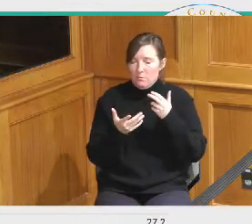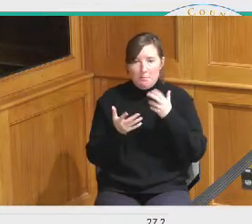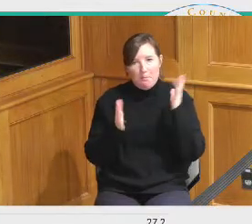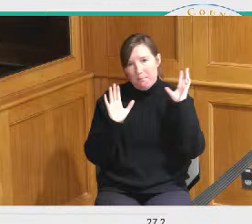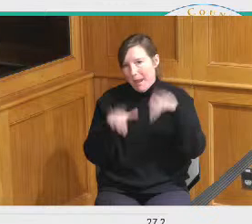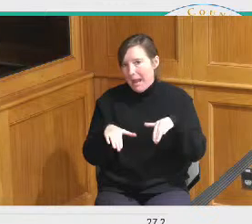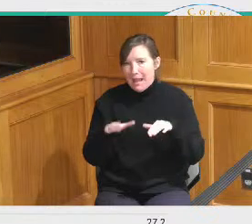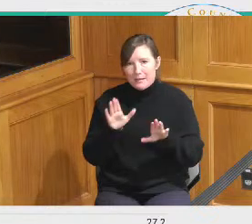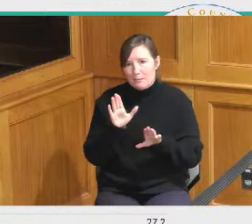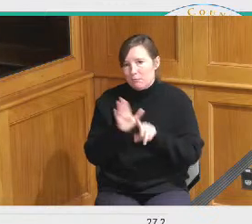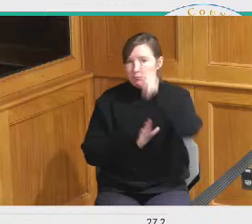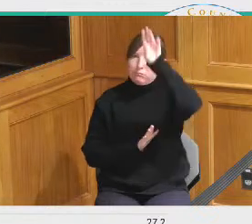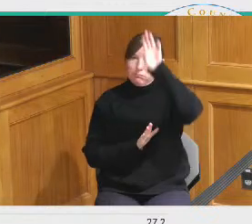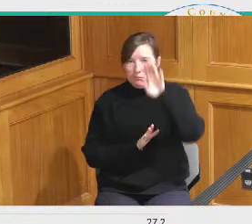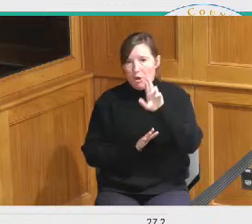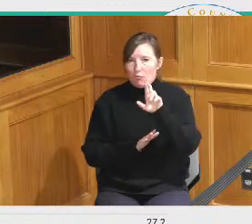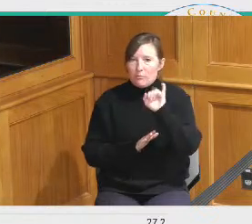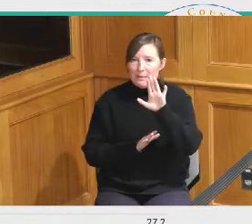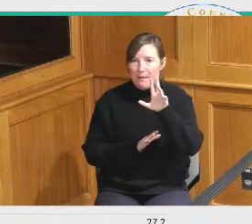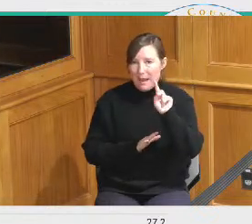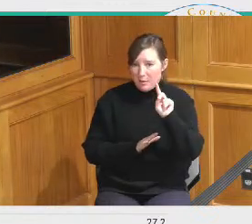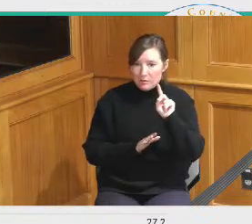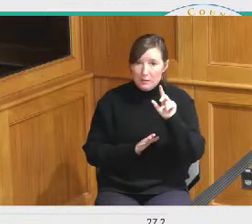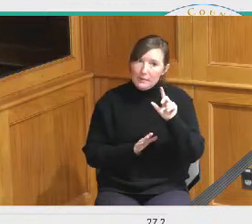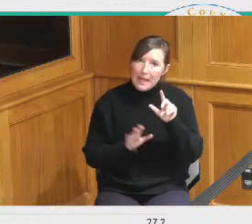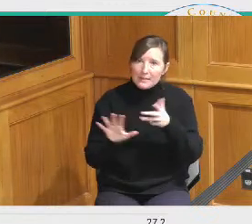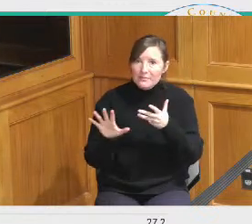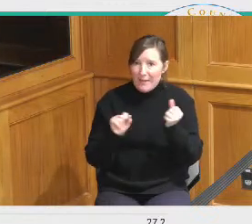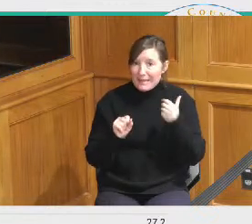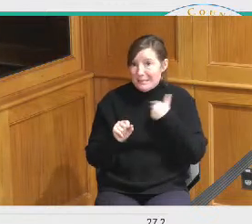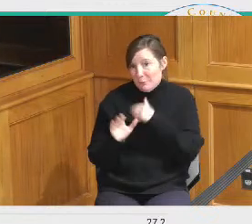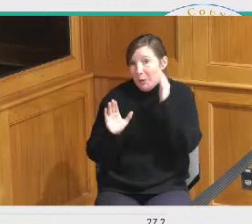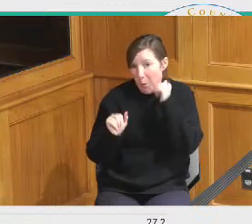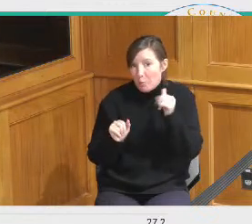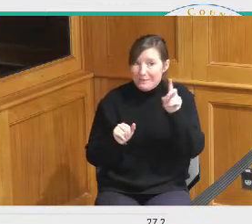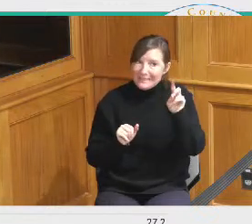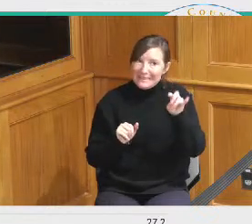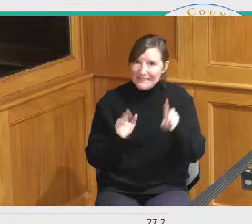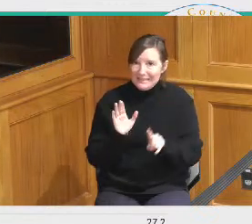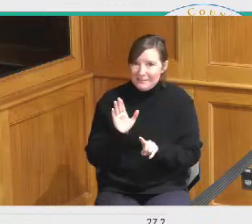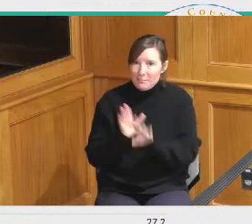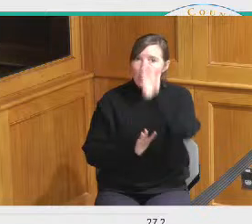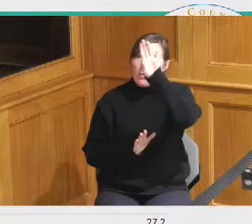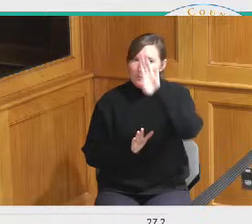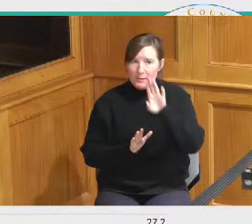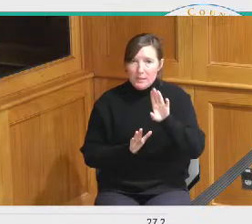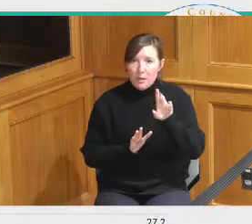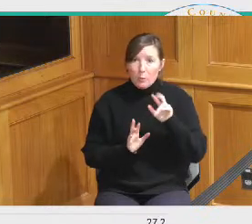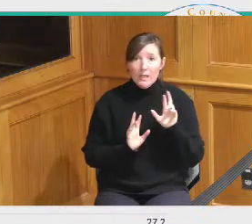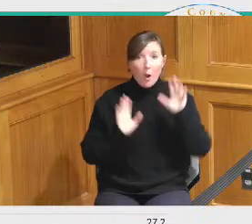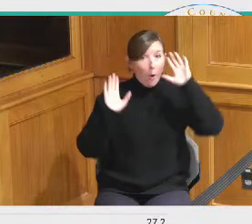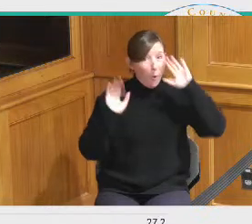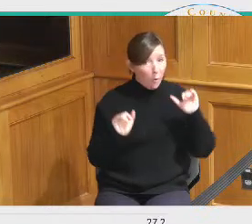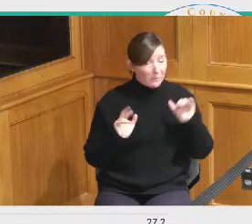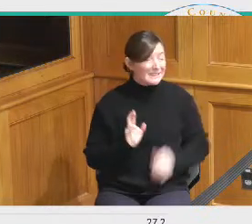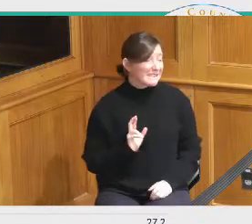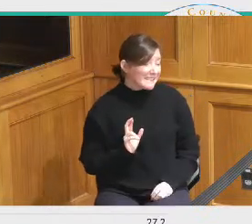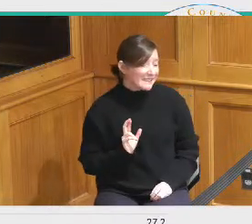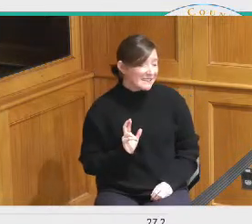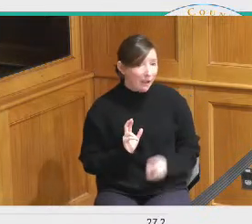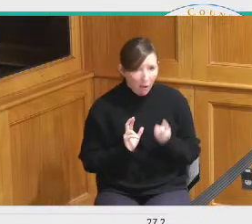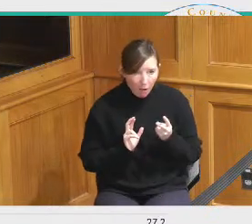than, well, as quickly as we had certainly hoped that it would. But we were crossing our fingers when we hoped, and it has actually